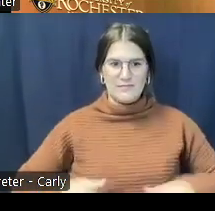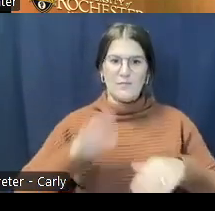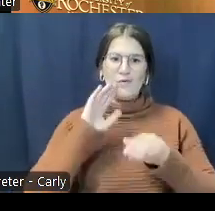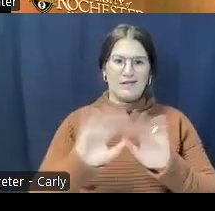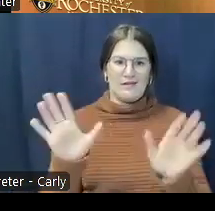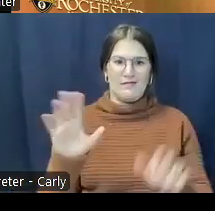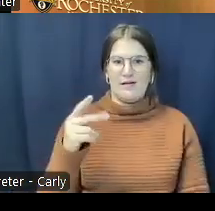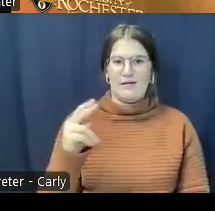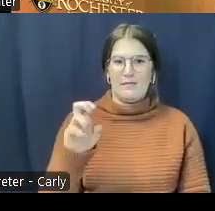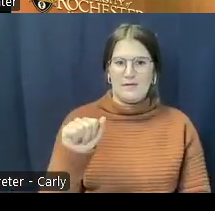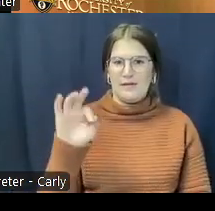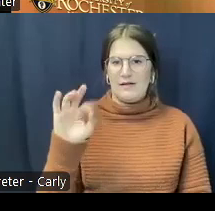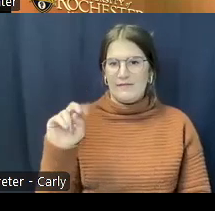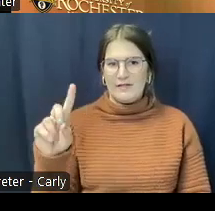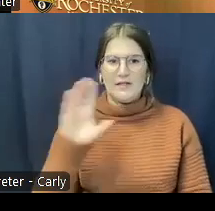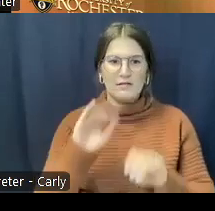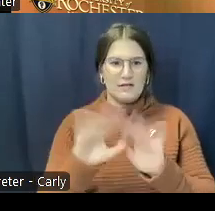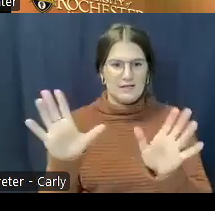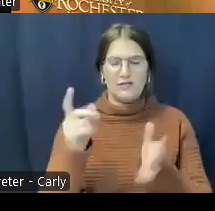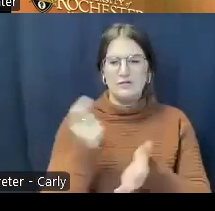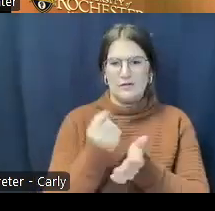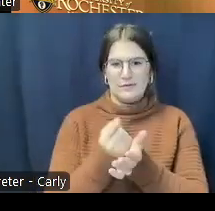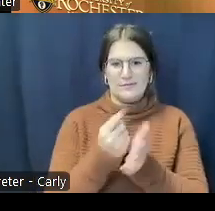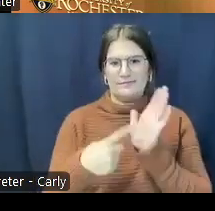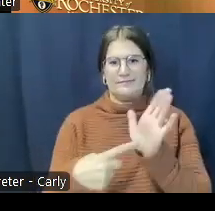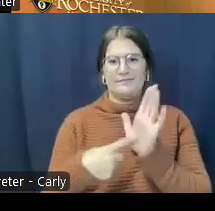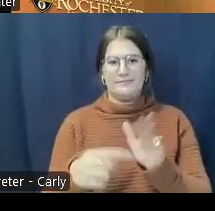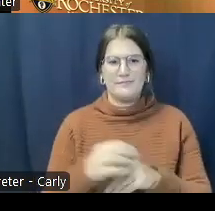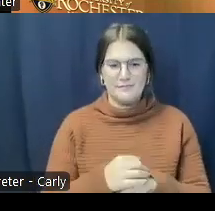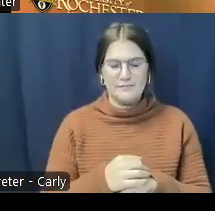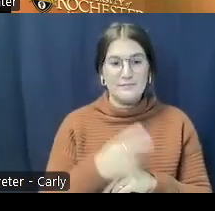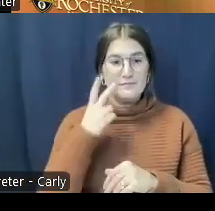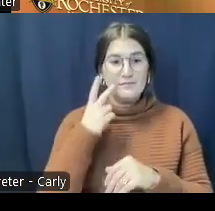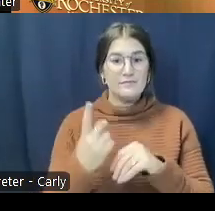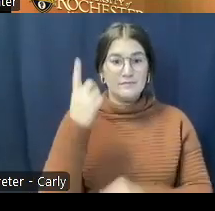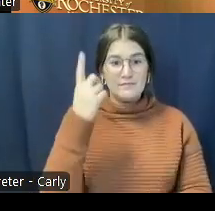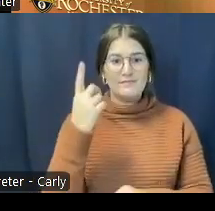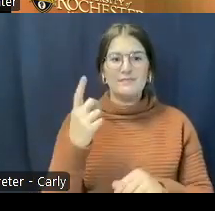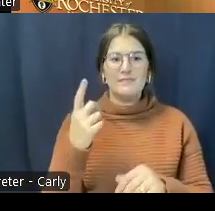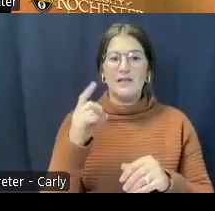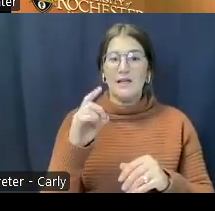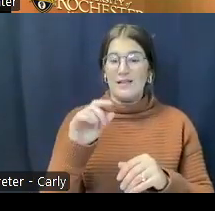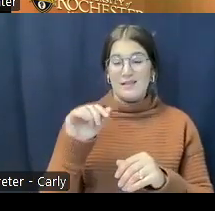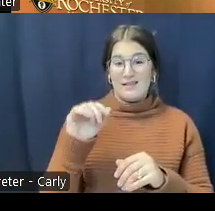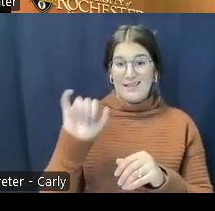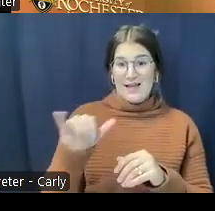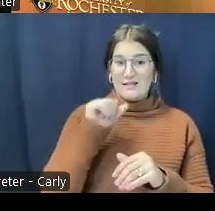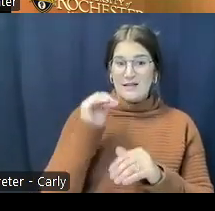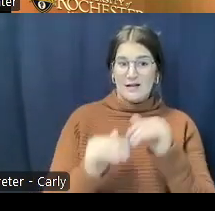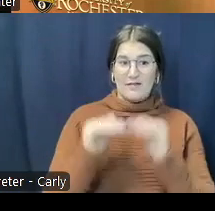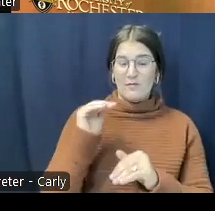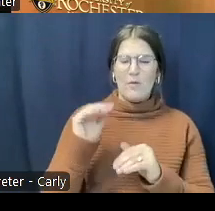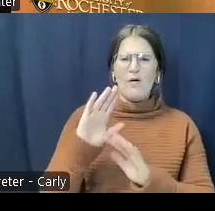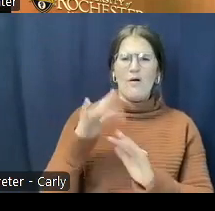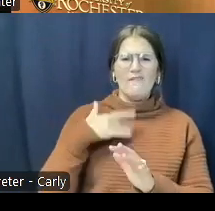offers clear treatment implications. We saw above in these previous videos that uncomfortable, disavowed